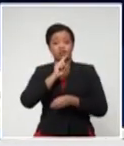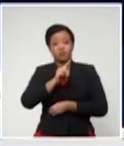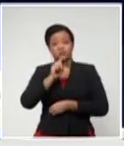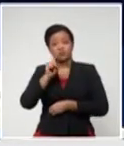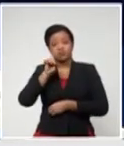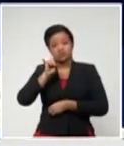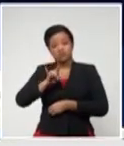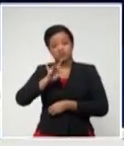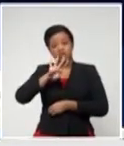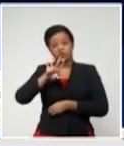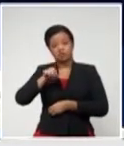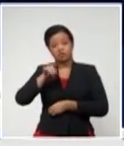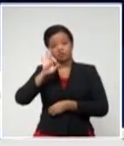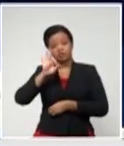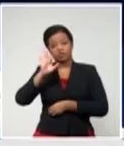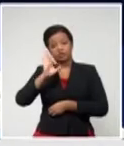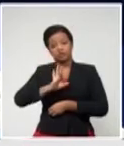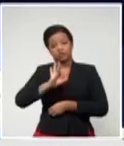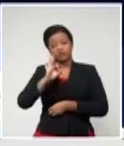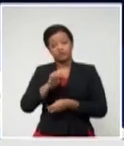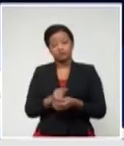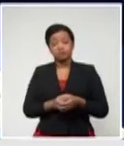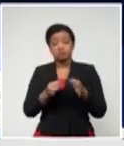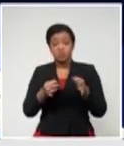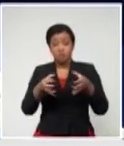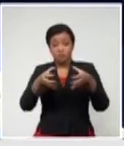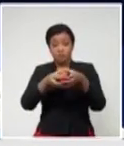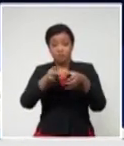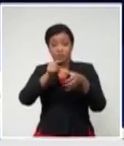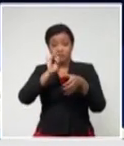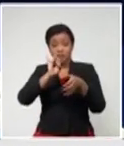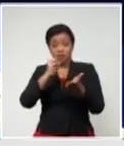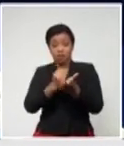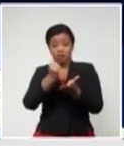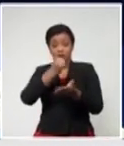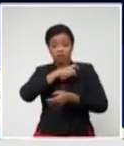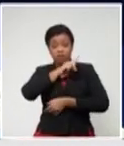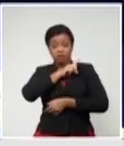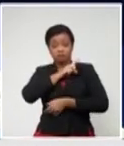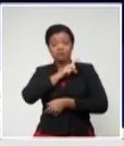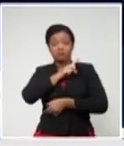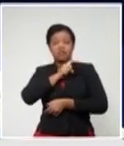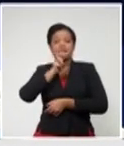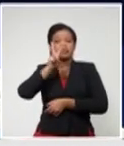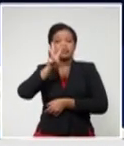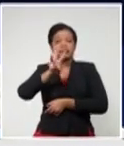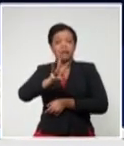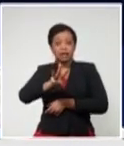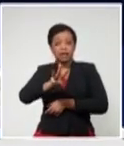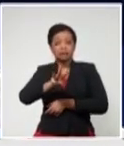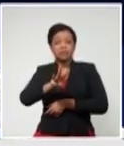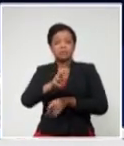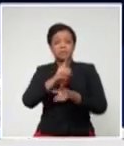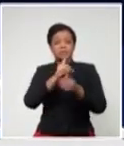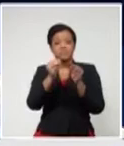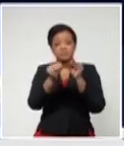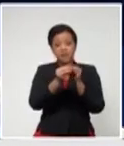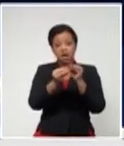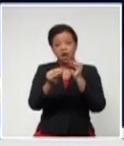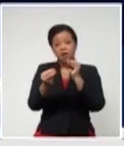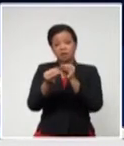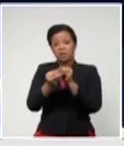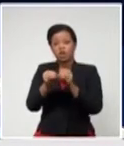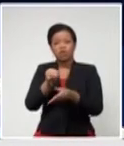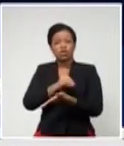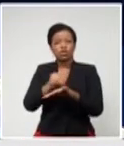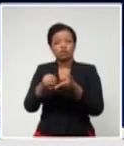been possible to determine the source of infection in only 119 people, or 4.8% of all